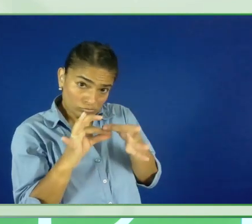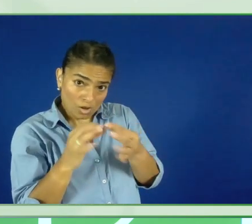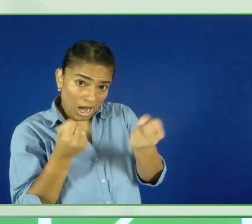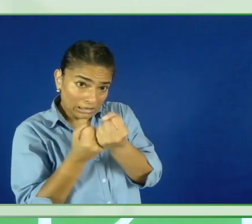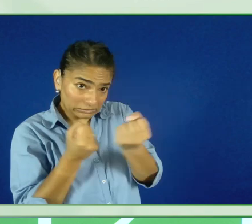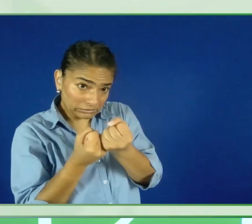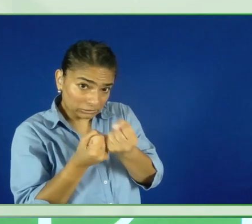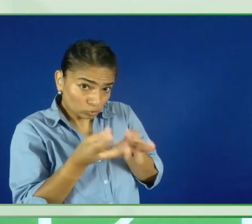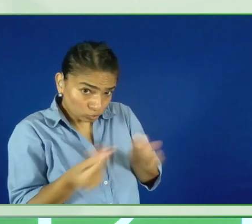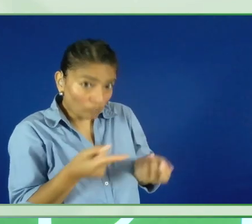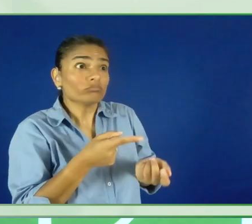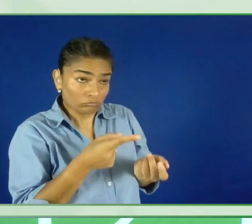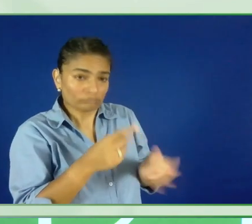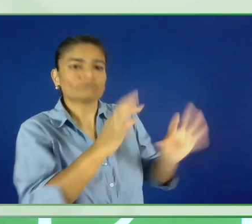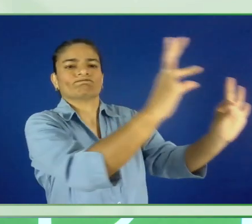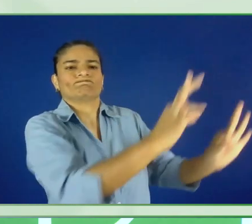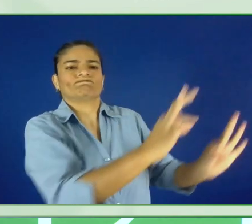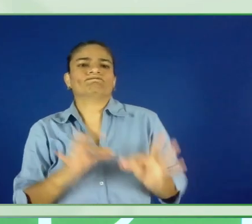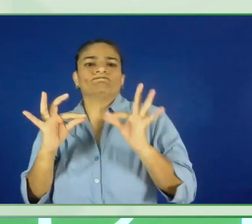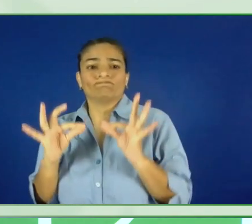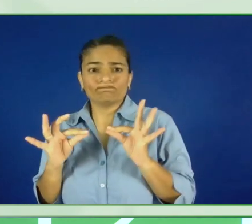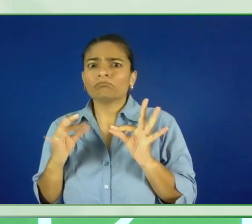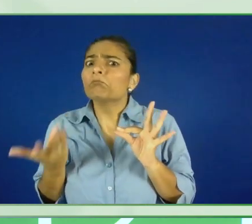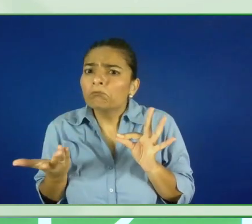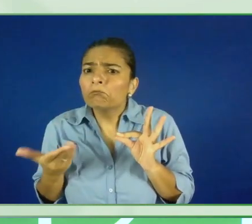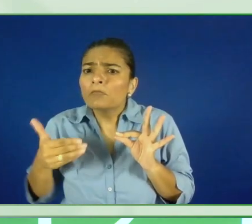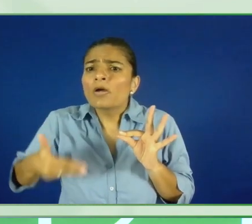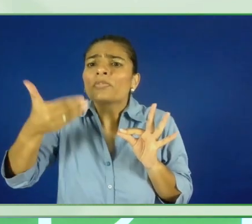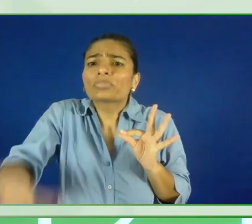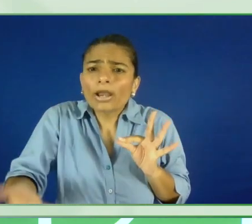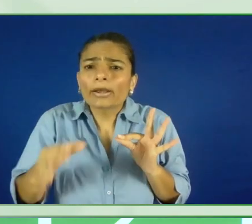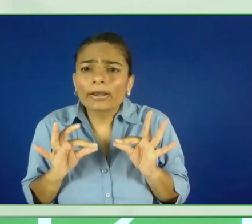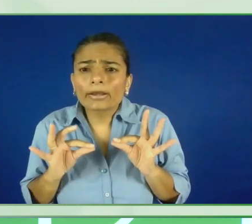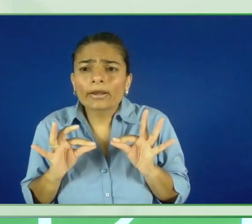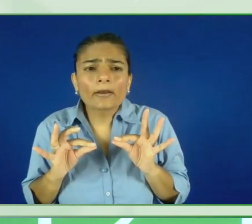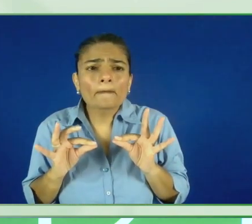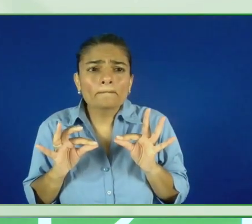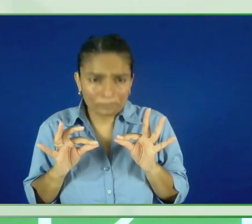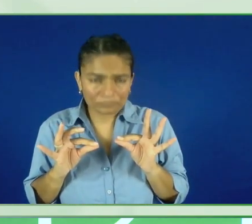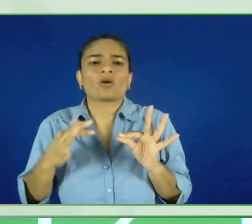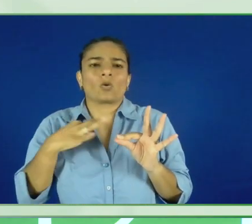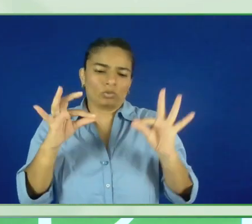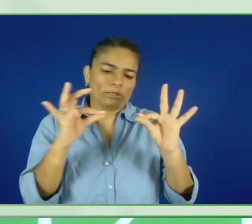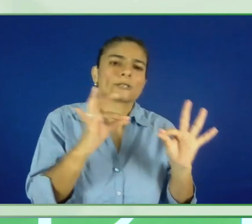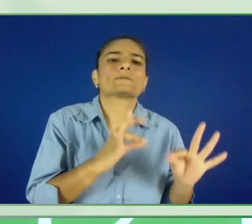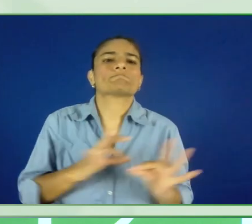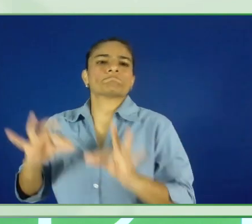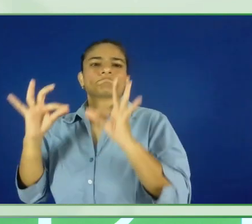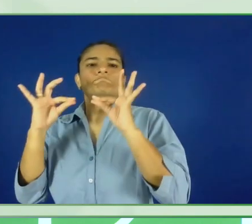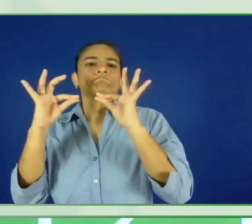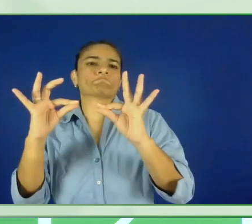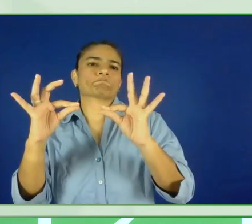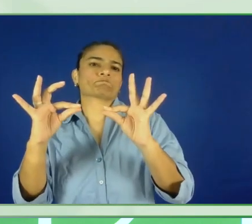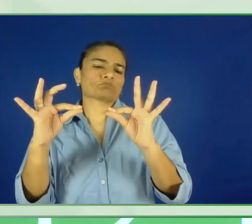what happens? We made some untold or unsaid